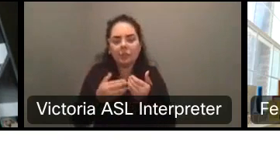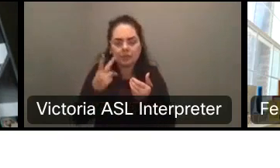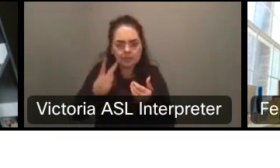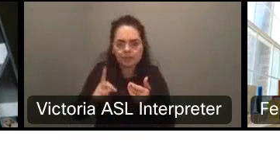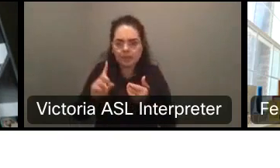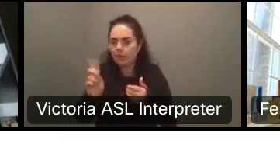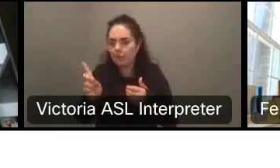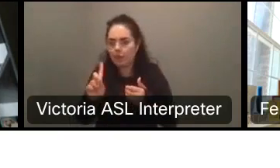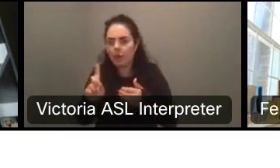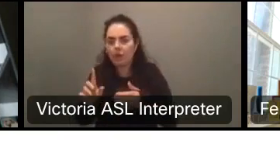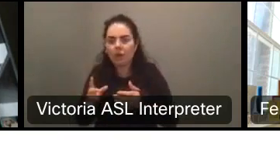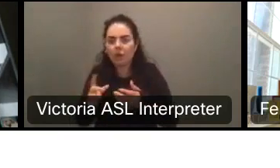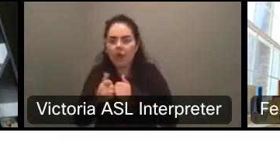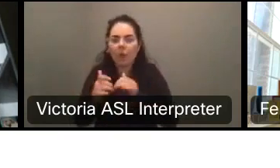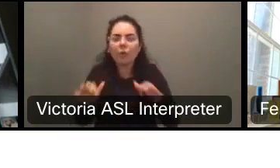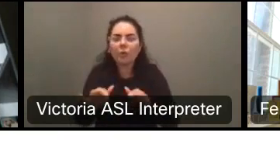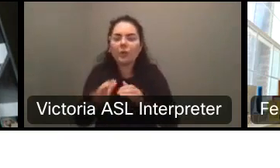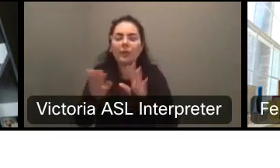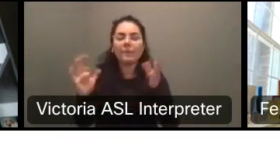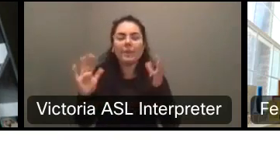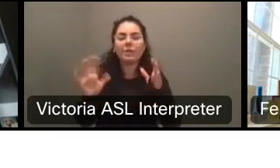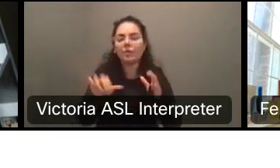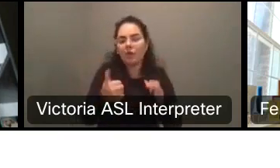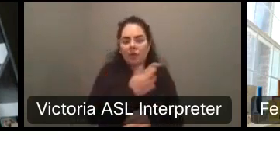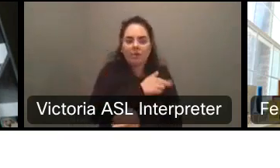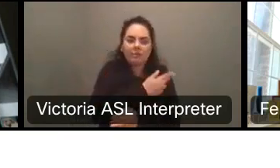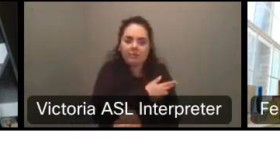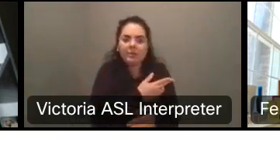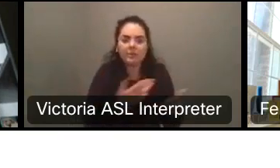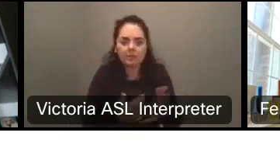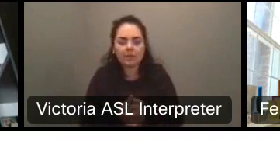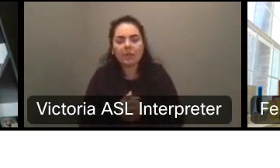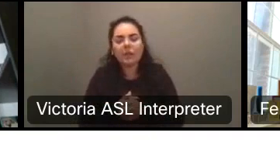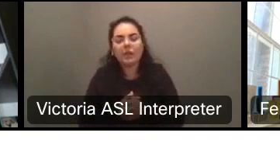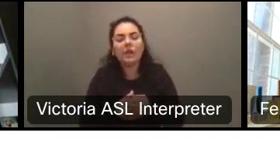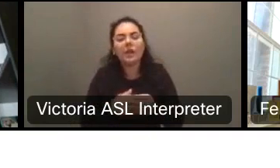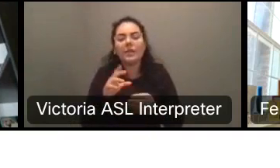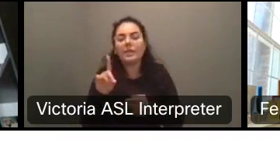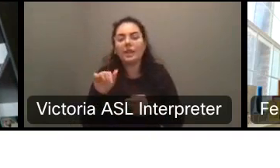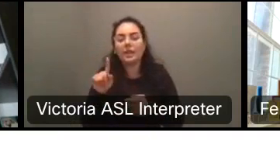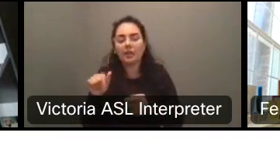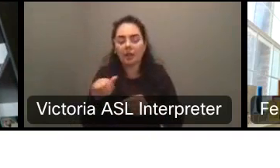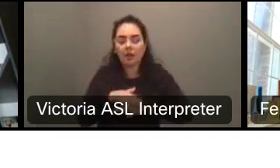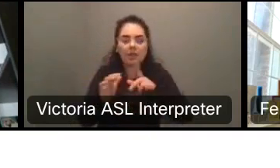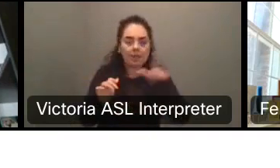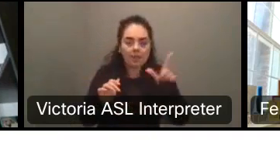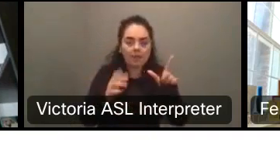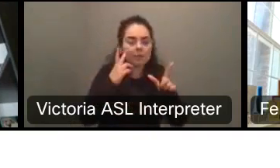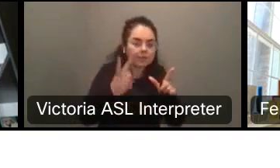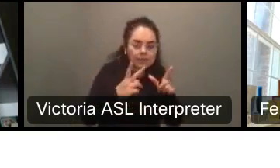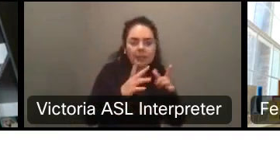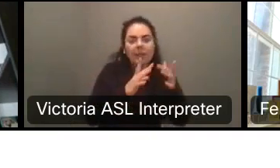are compared to where other institutions are. The data on the left, we use on a site-by-site basis to